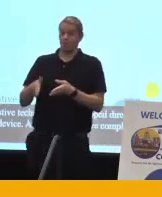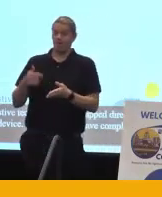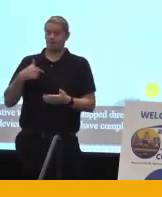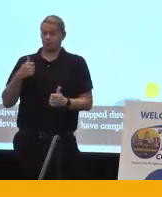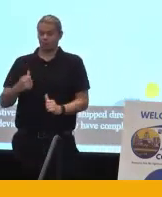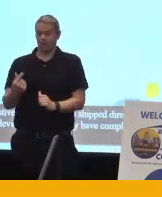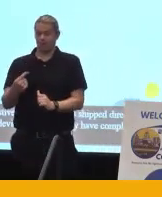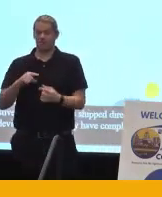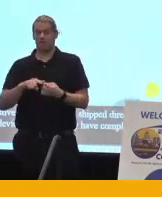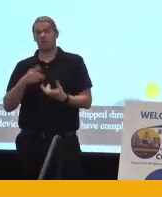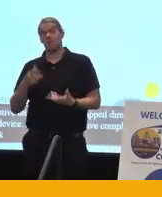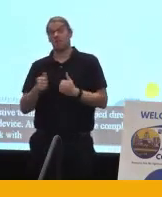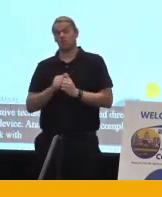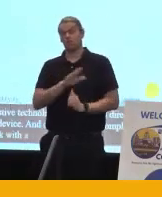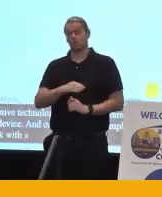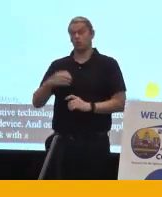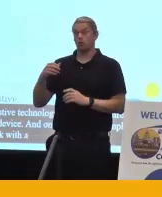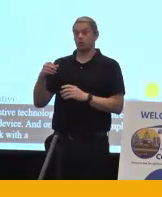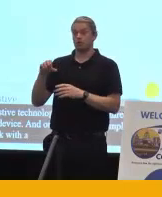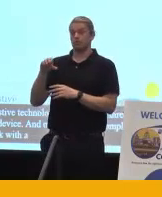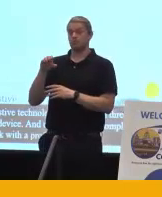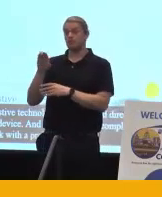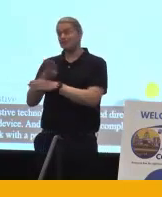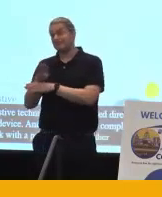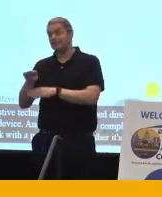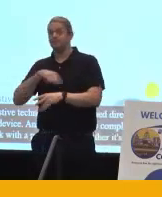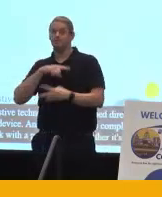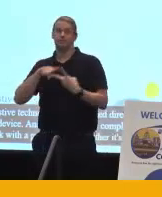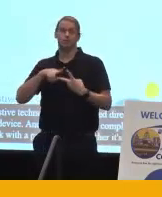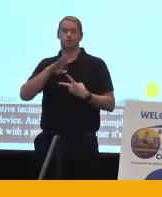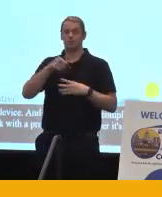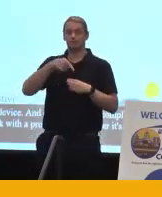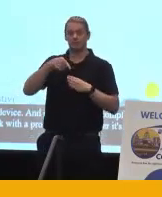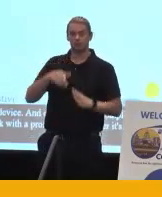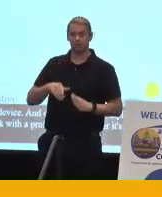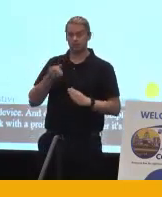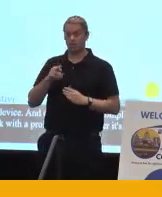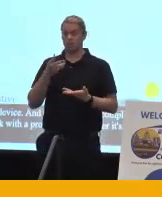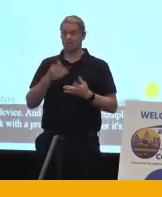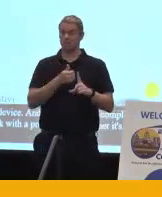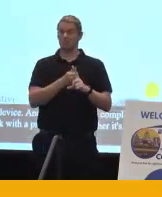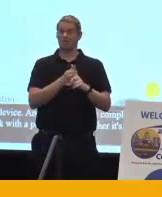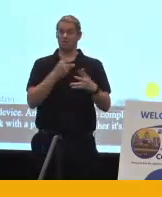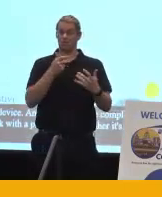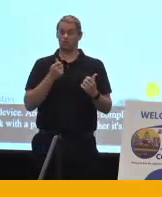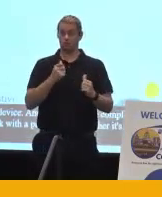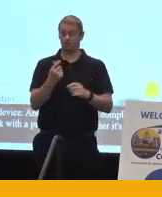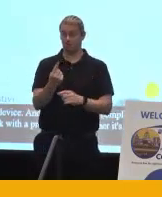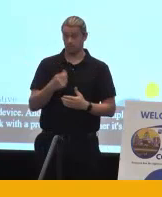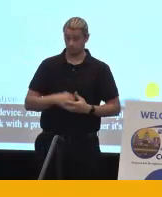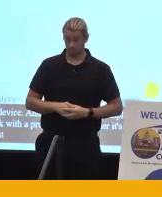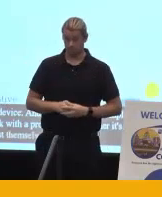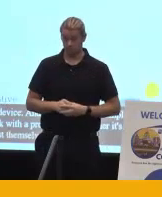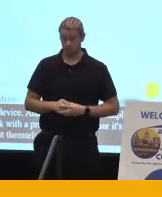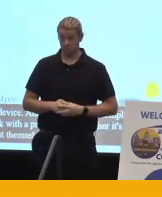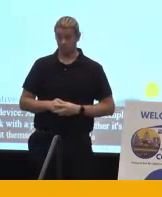their employer, whether it's with a specialist that they're working with, whether it's just themselves, whether it's adaptive gardening tools that they want to know,